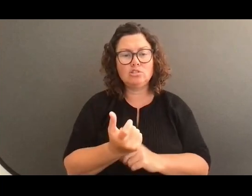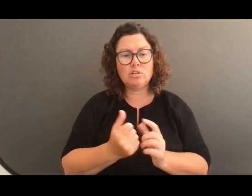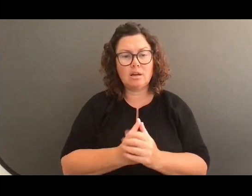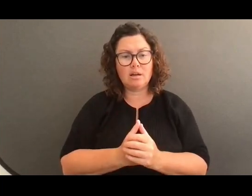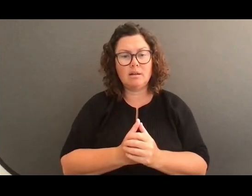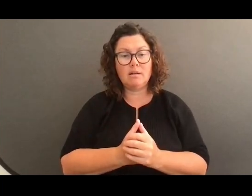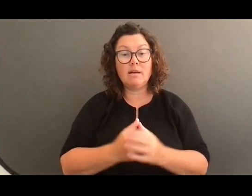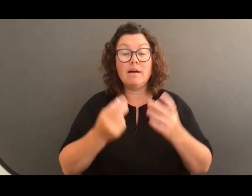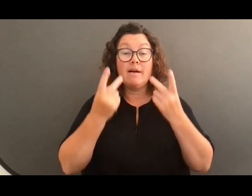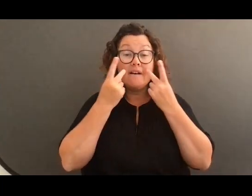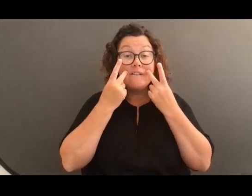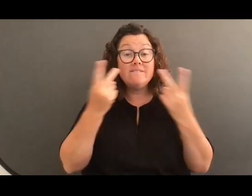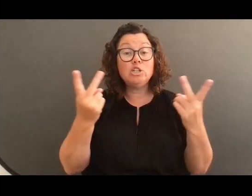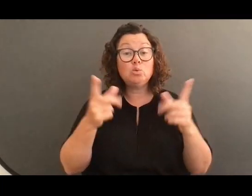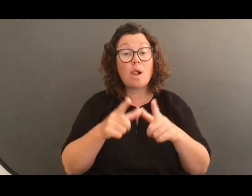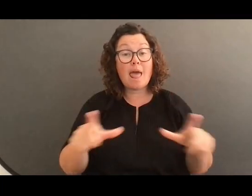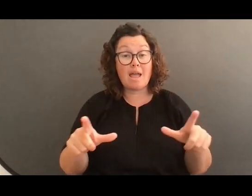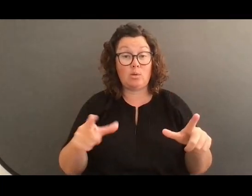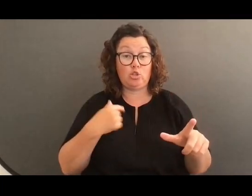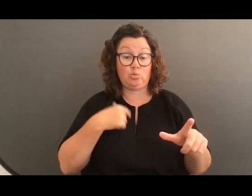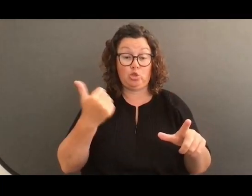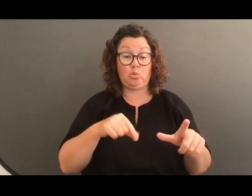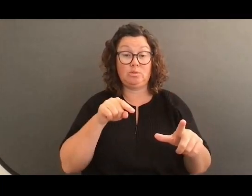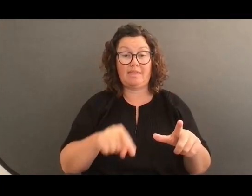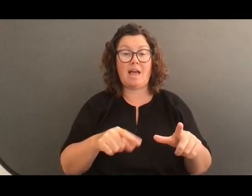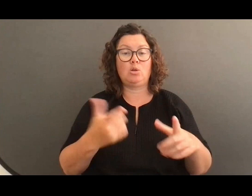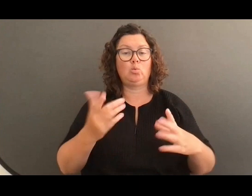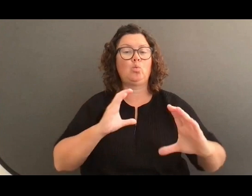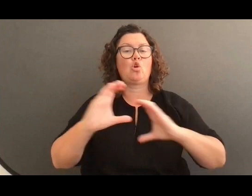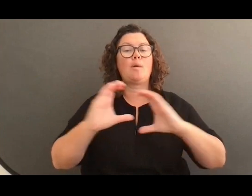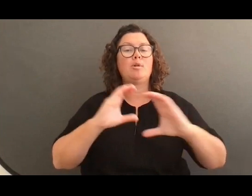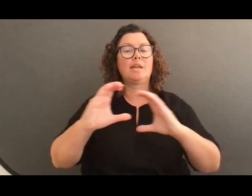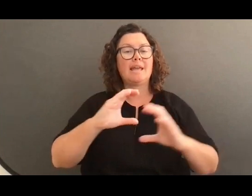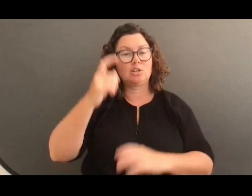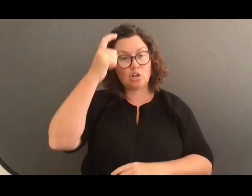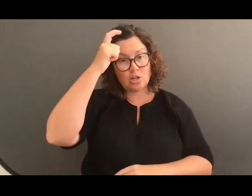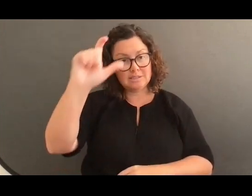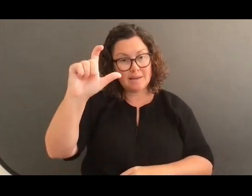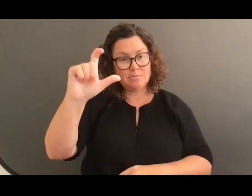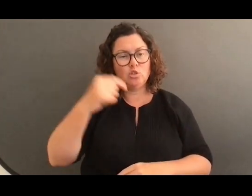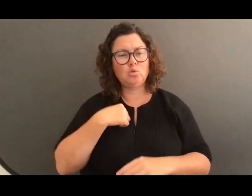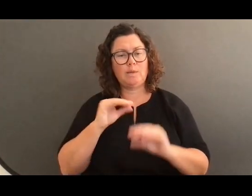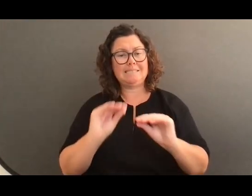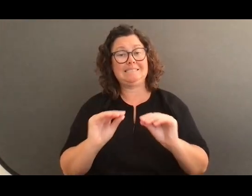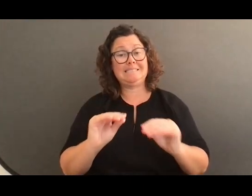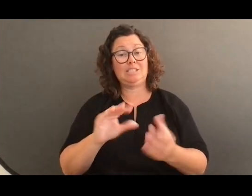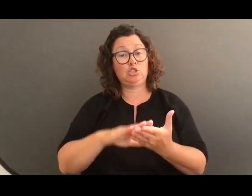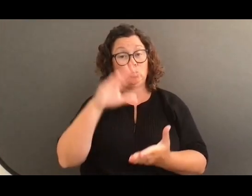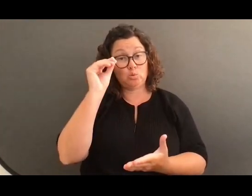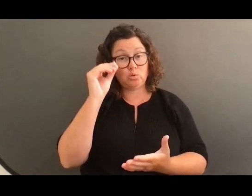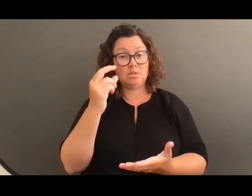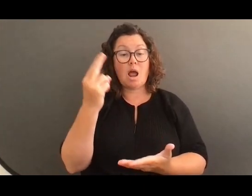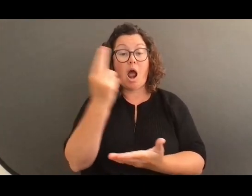language to communicate the concept. And the important point we're teaching the students is that art brings